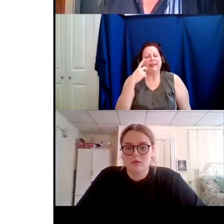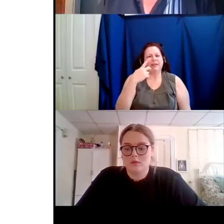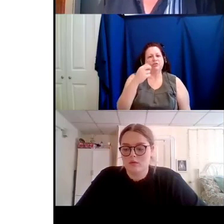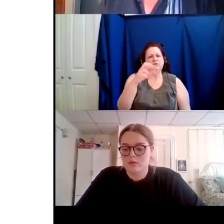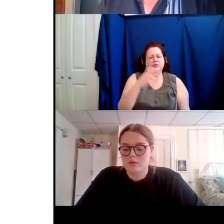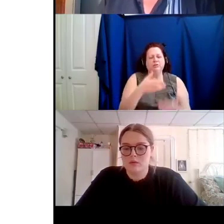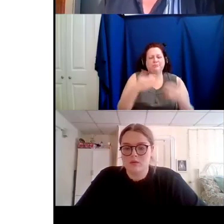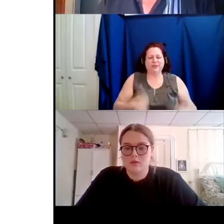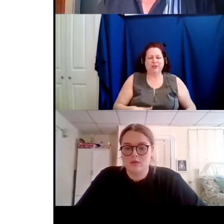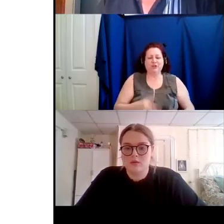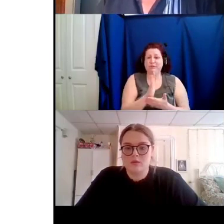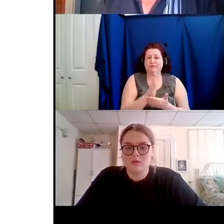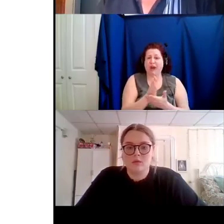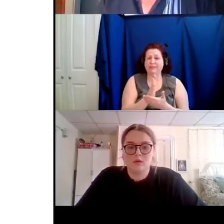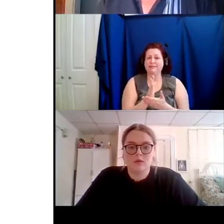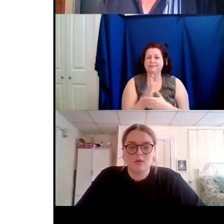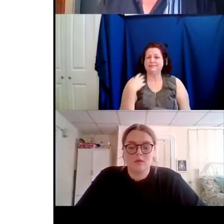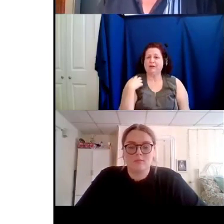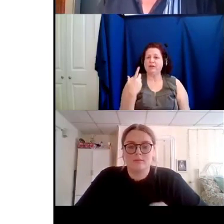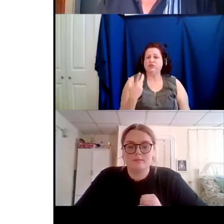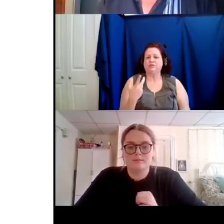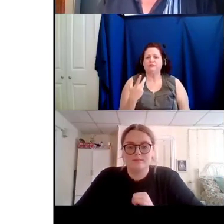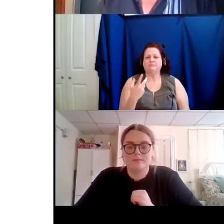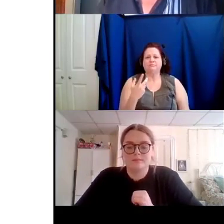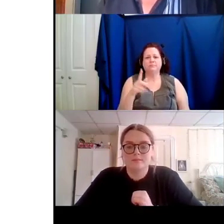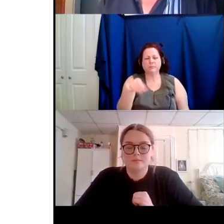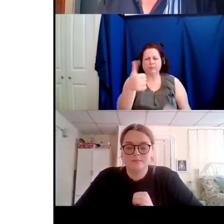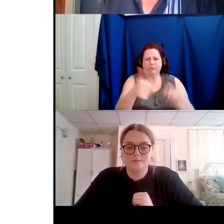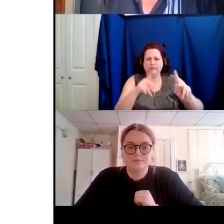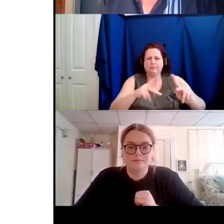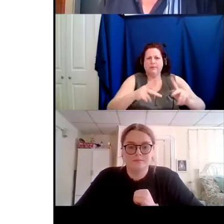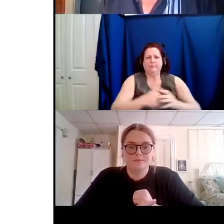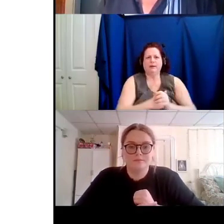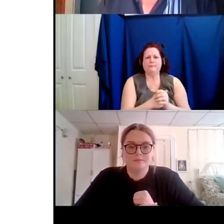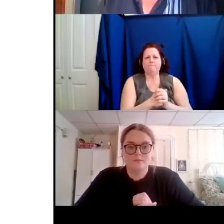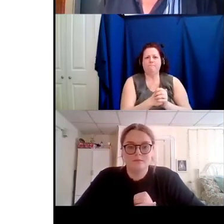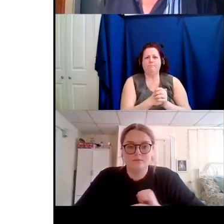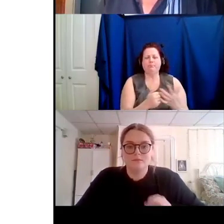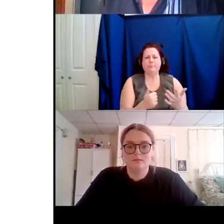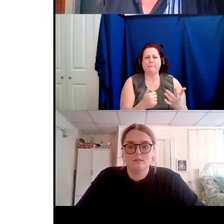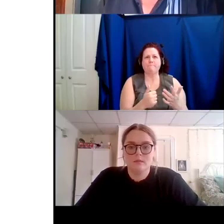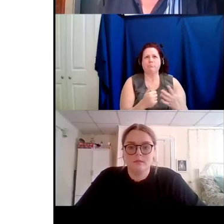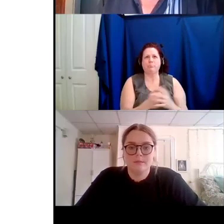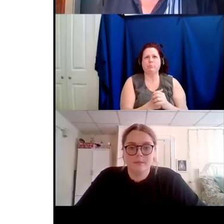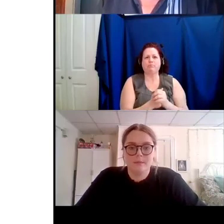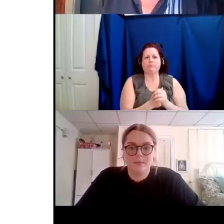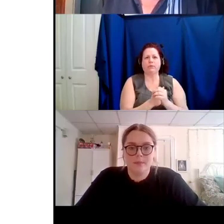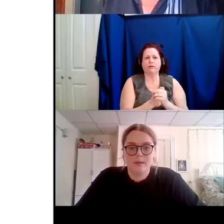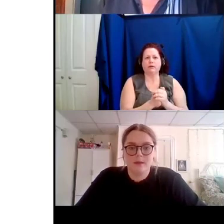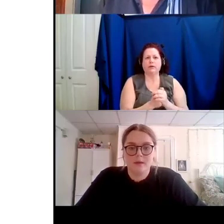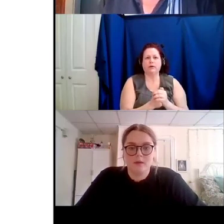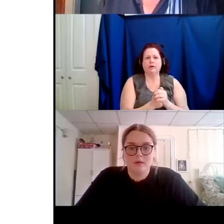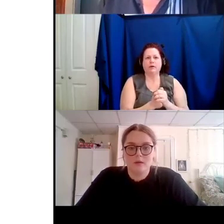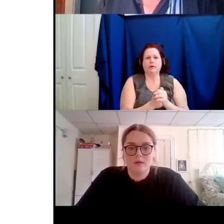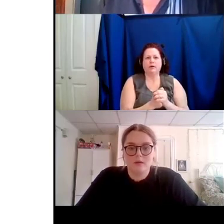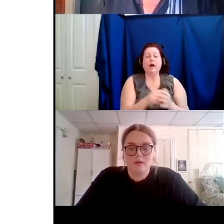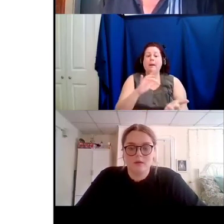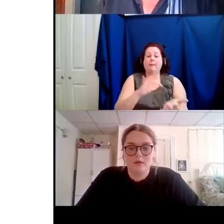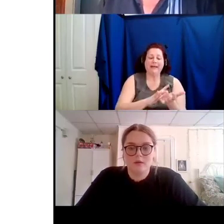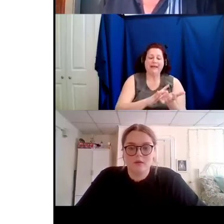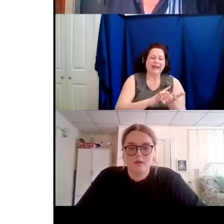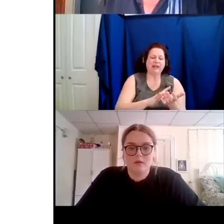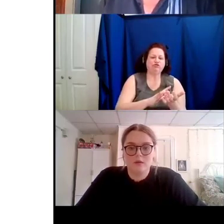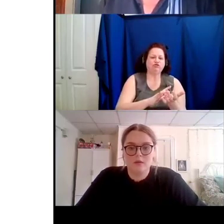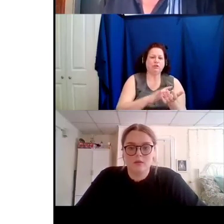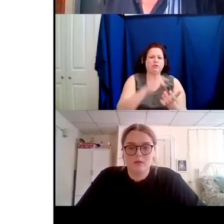are restrained or secluded, perhaps, but I think it doesn't include, medication often doesn't